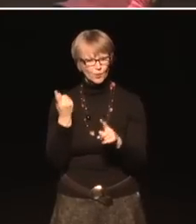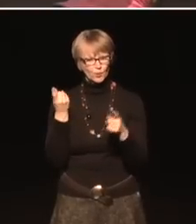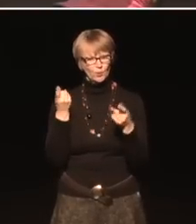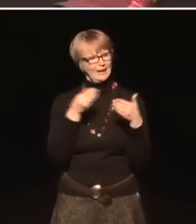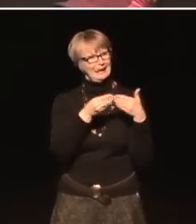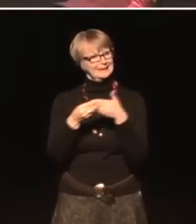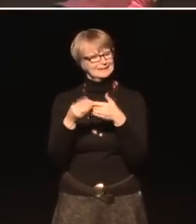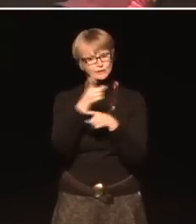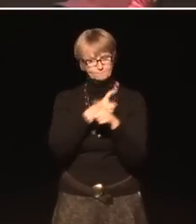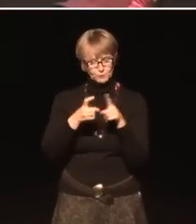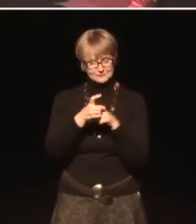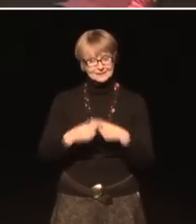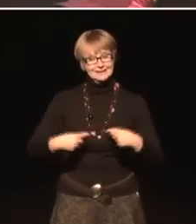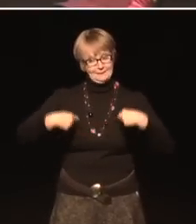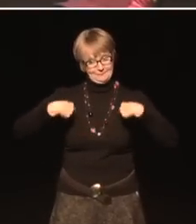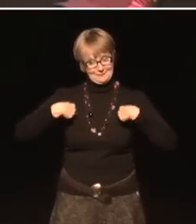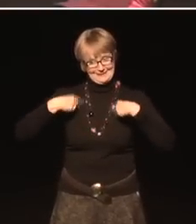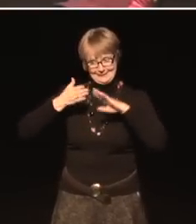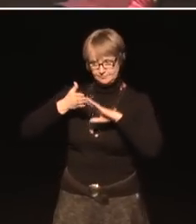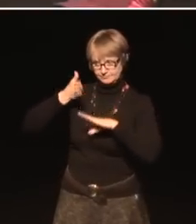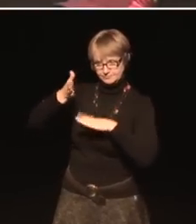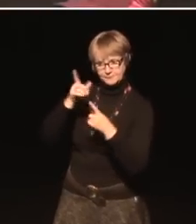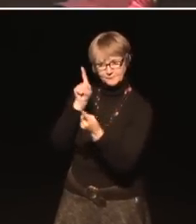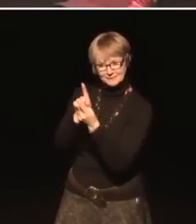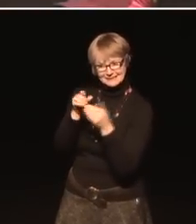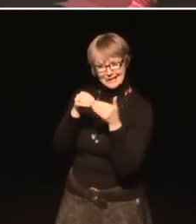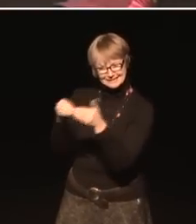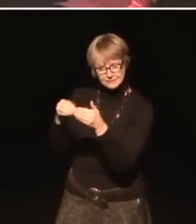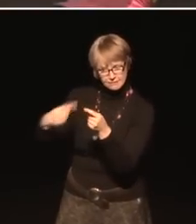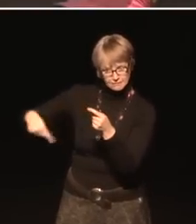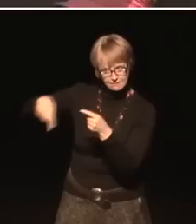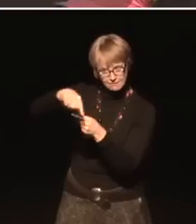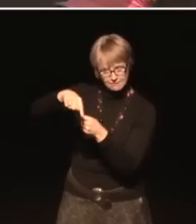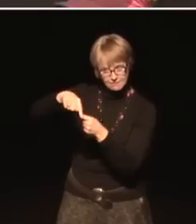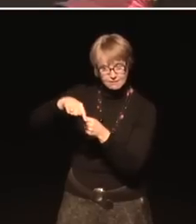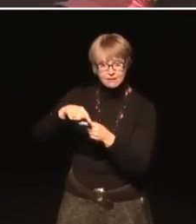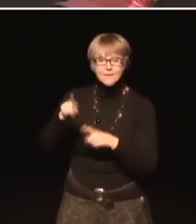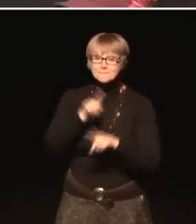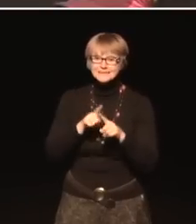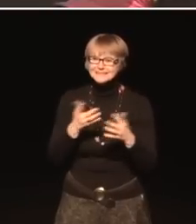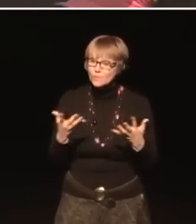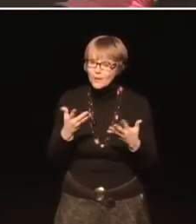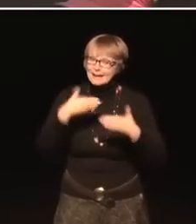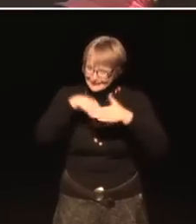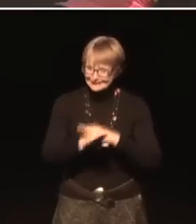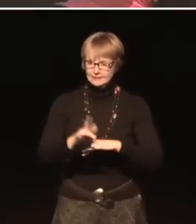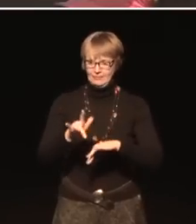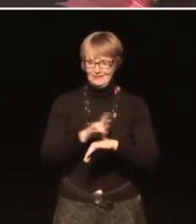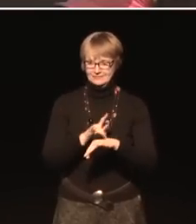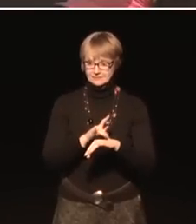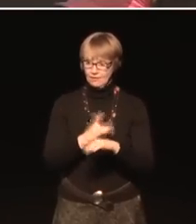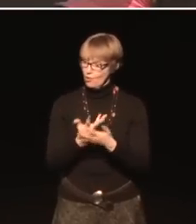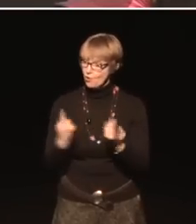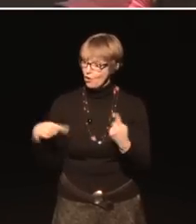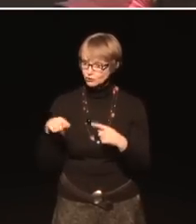go up and meet those people. We'll set up a meeting in the theatre. 9 times out of 10, those people have never been in